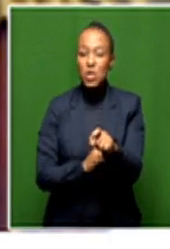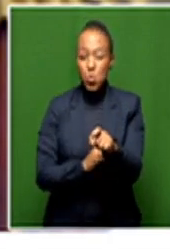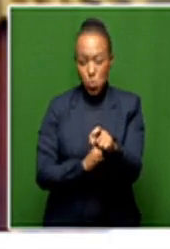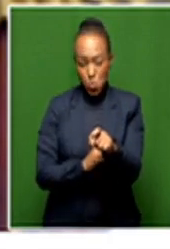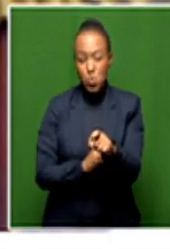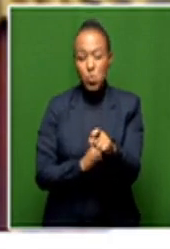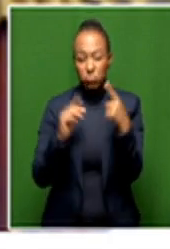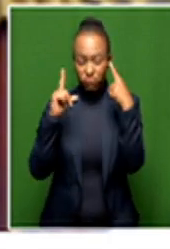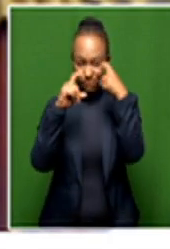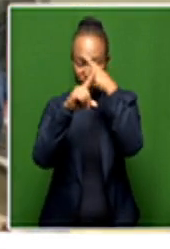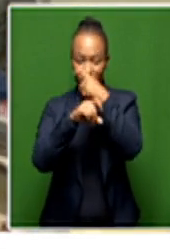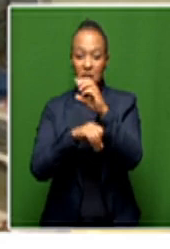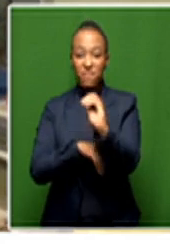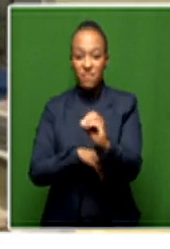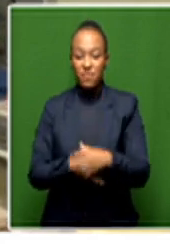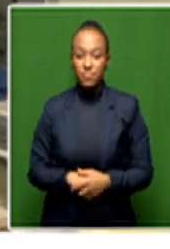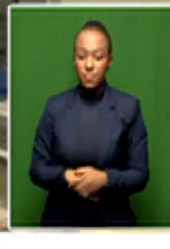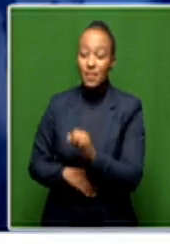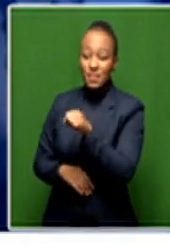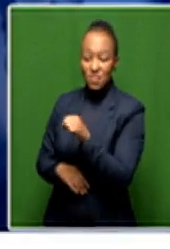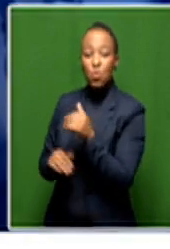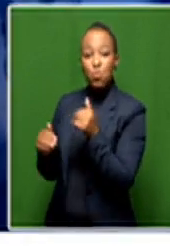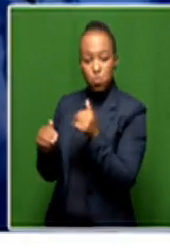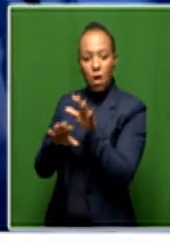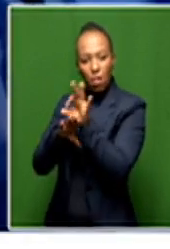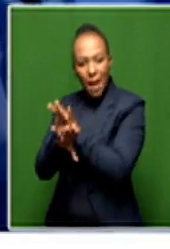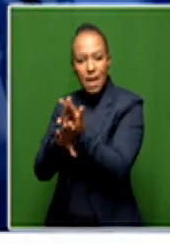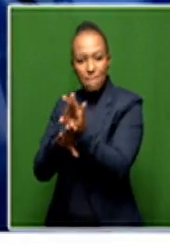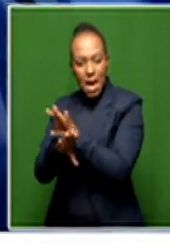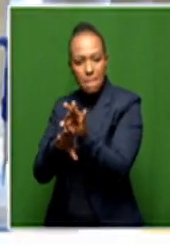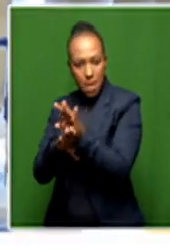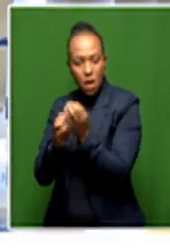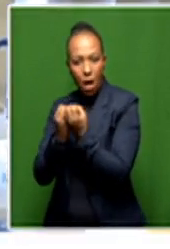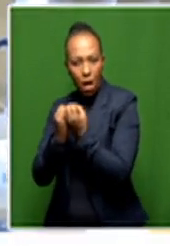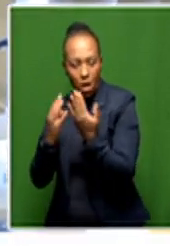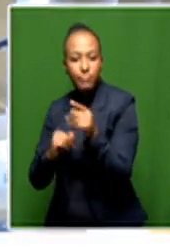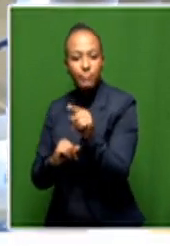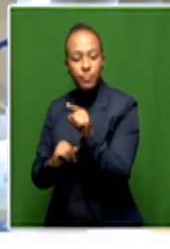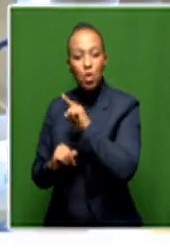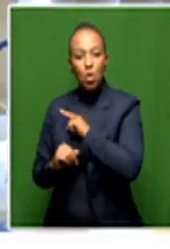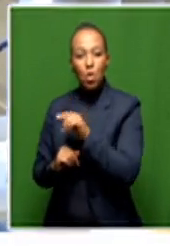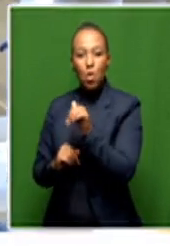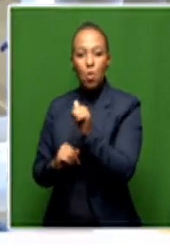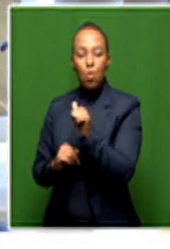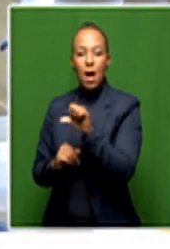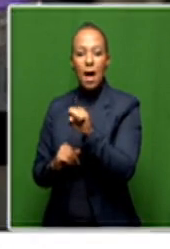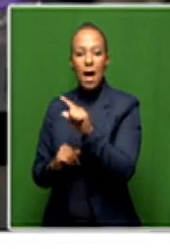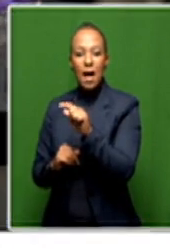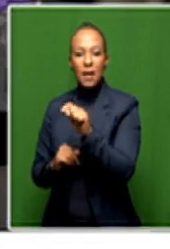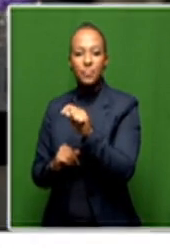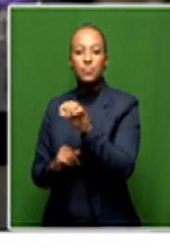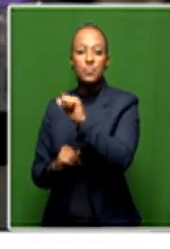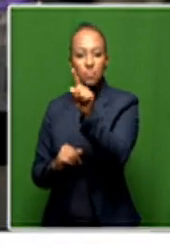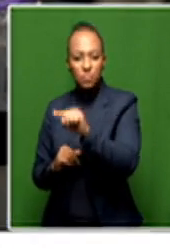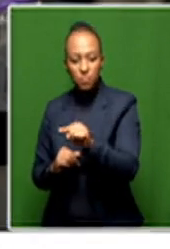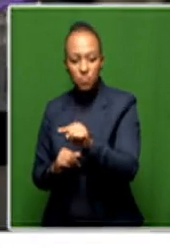quite tricky. Yeah, there are a lot of logistics that come with this. This is now we're talking to the AstraZeneca vaccine, which we